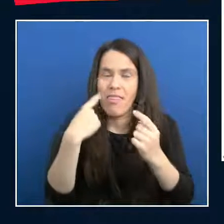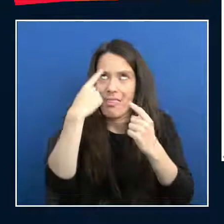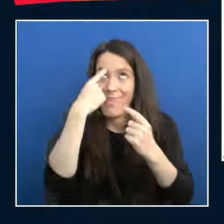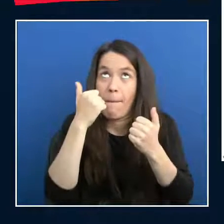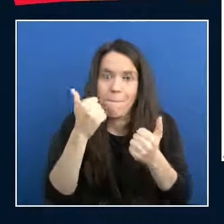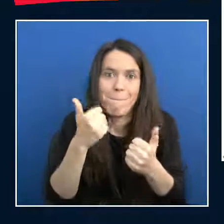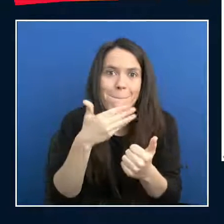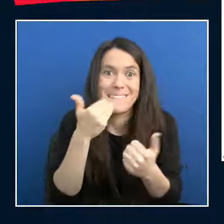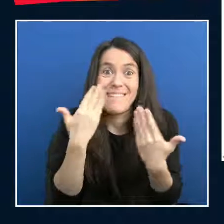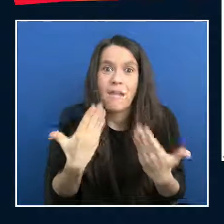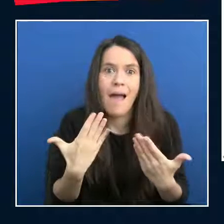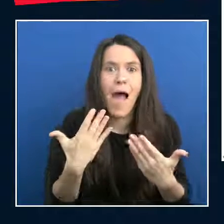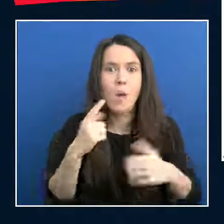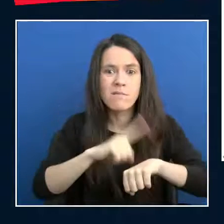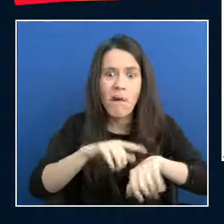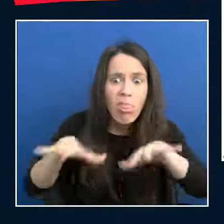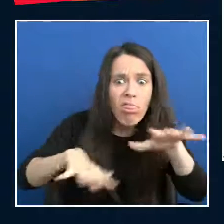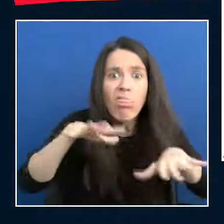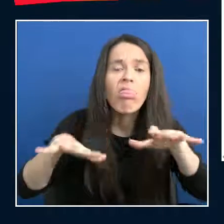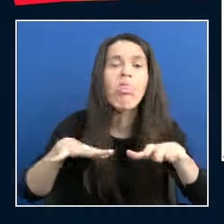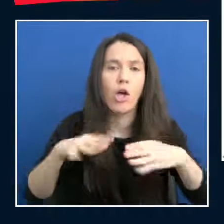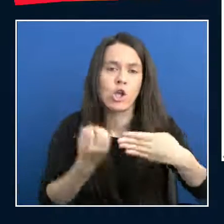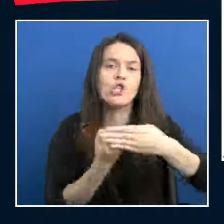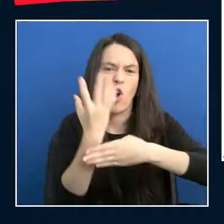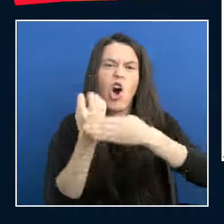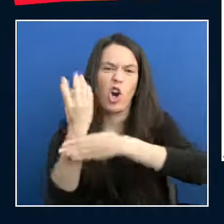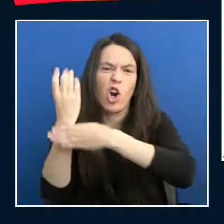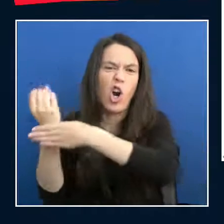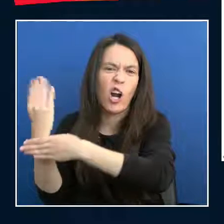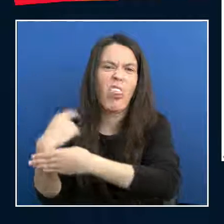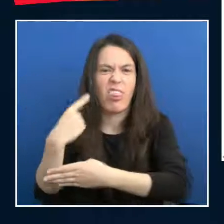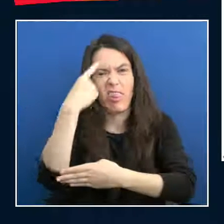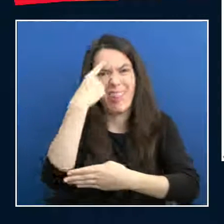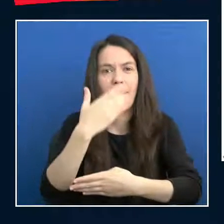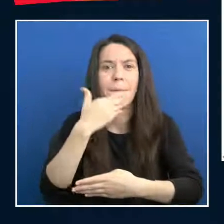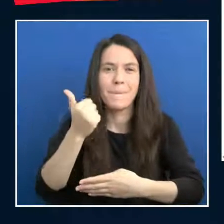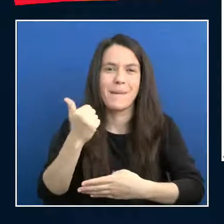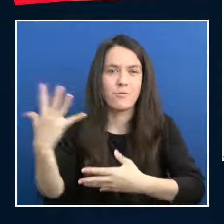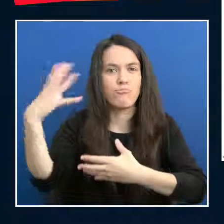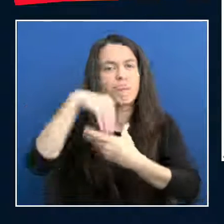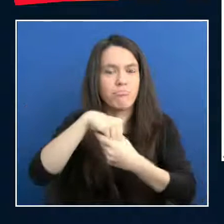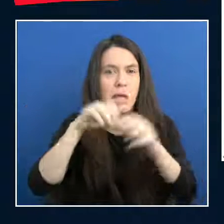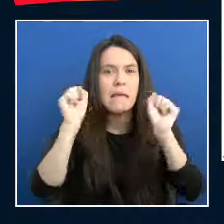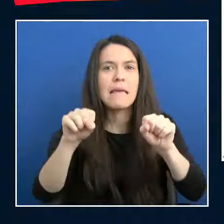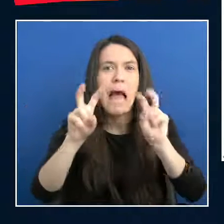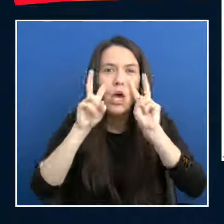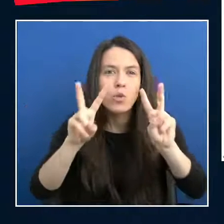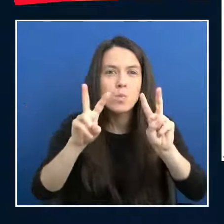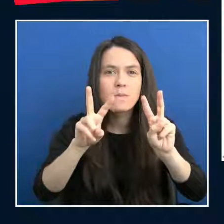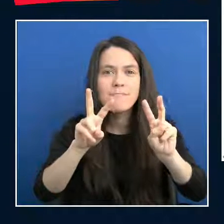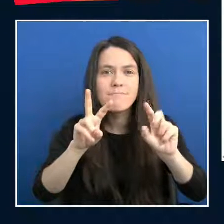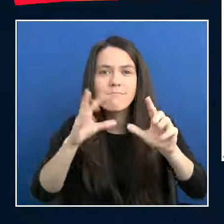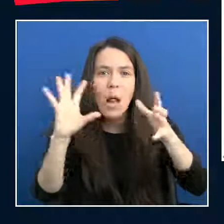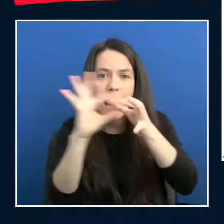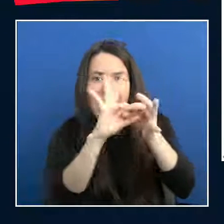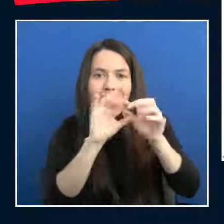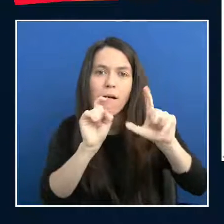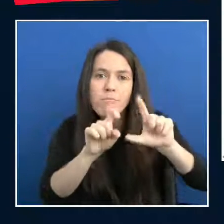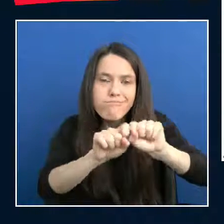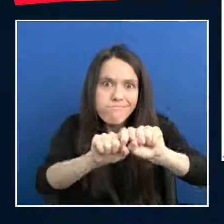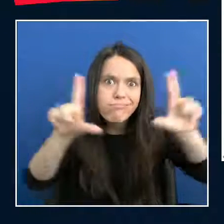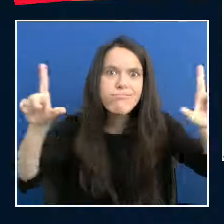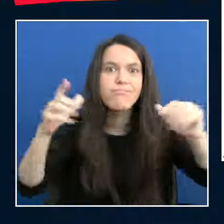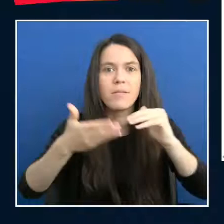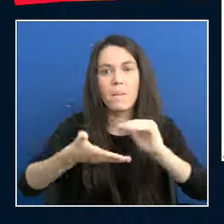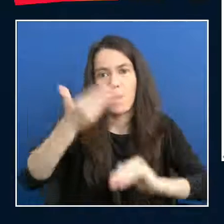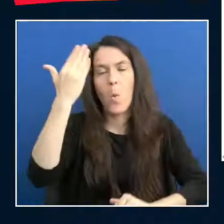here. If you want to learn more, I also added some resources here to catch up. And maybe you